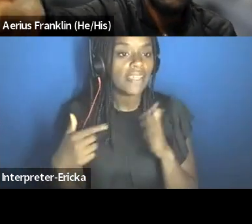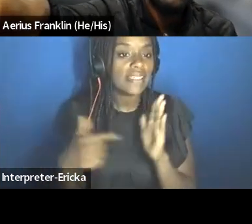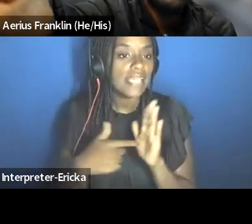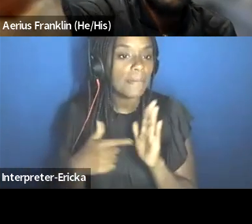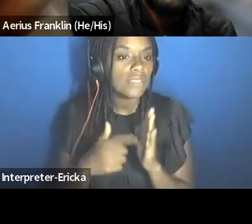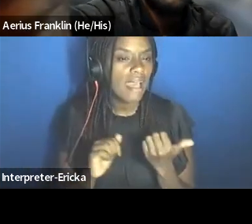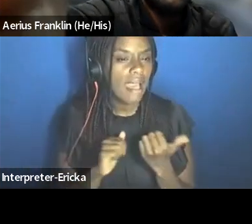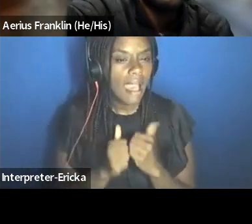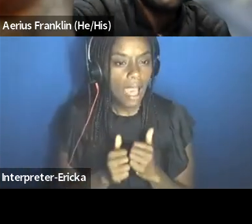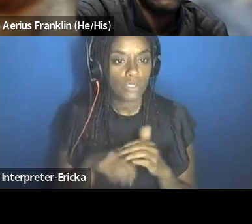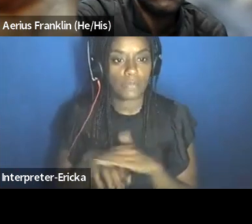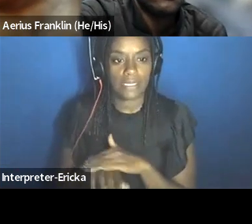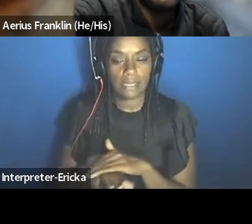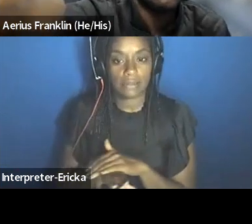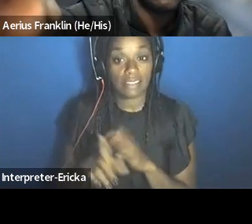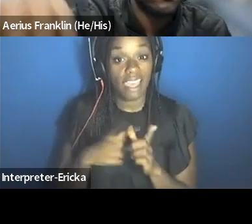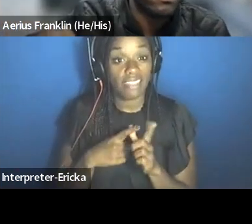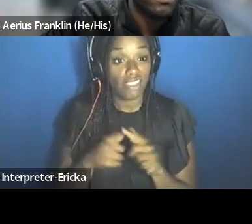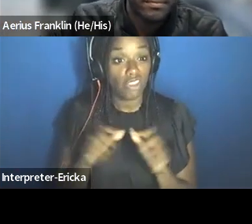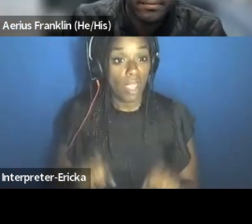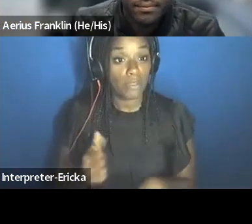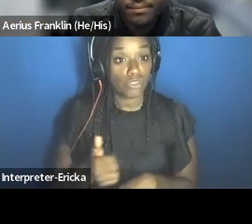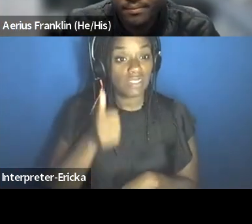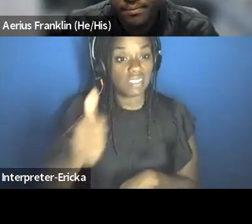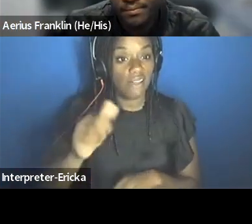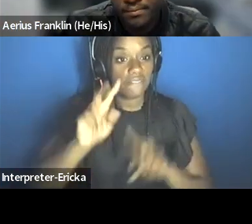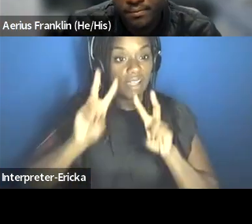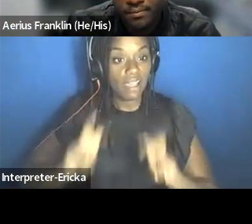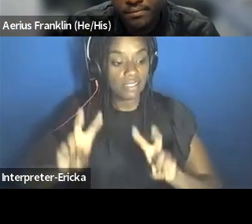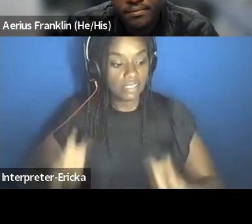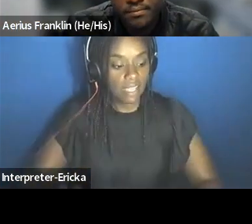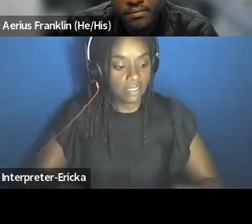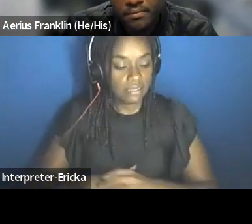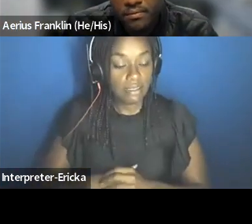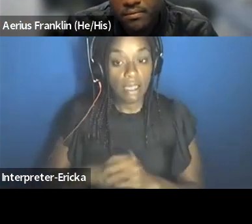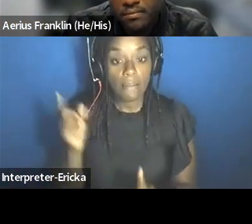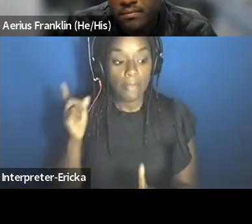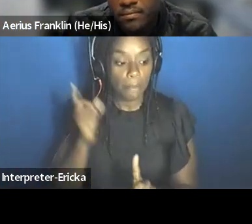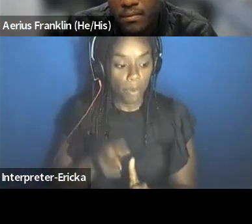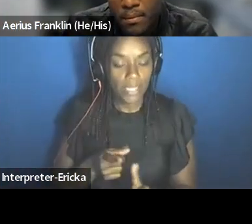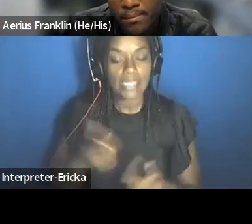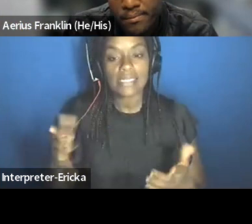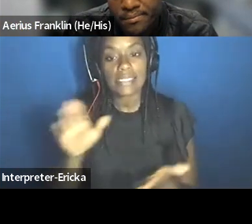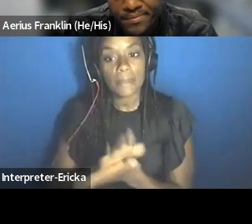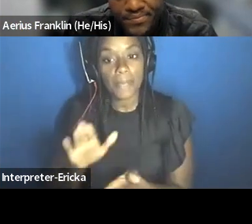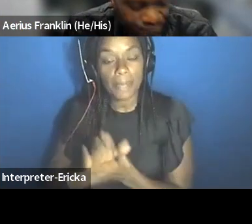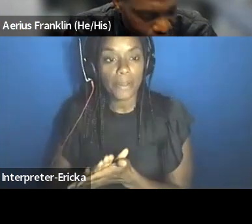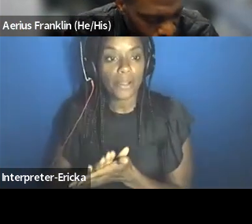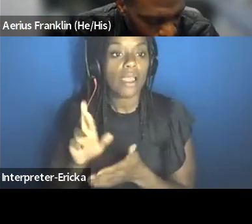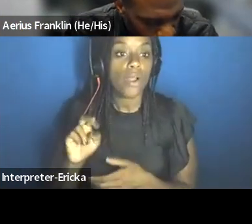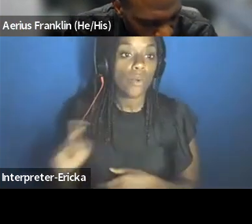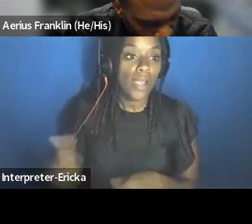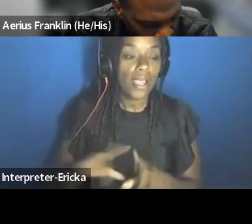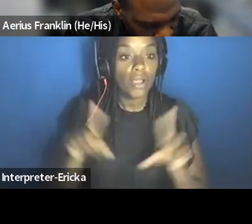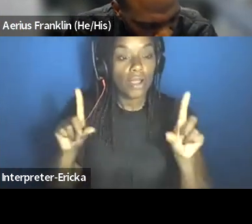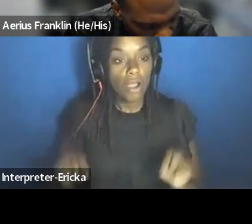And then you can self-assess. But it's meant to be a piece of paper, a rack card, to